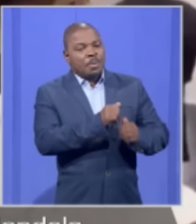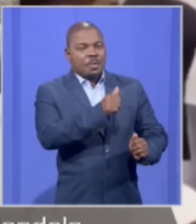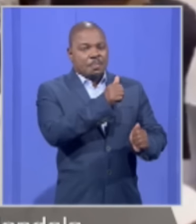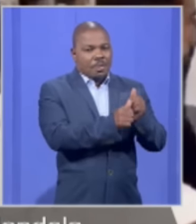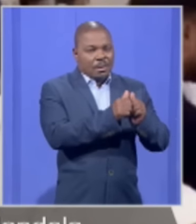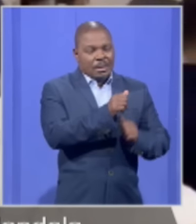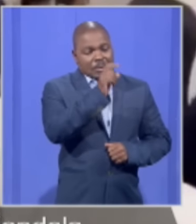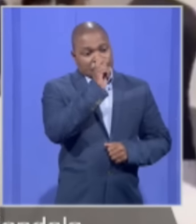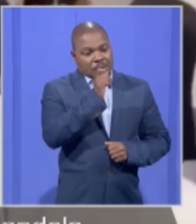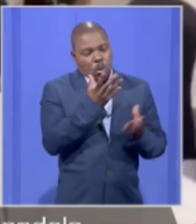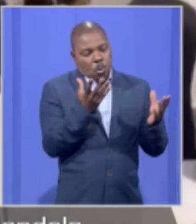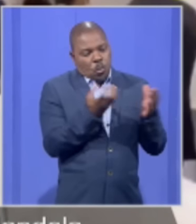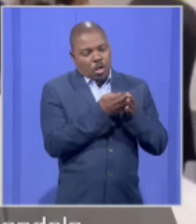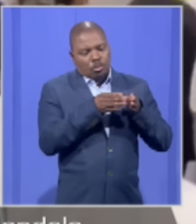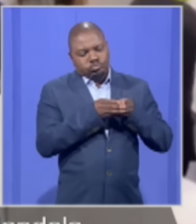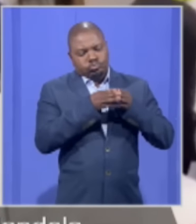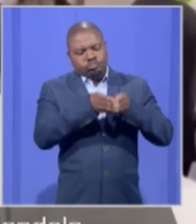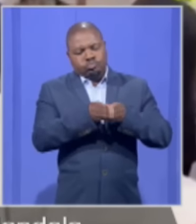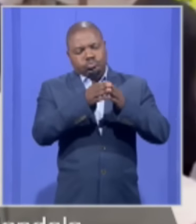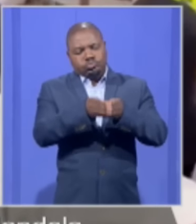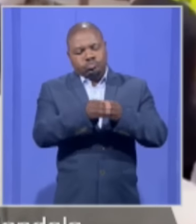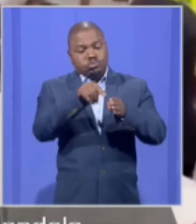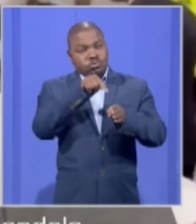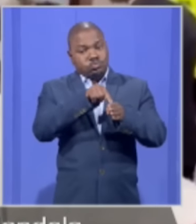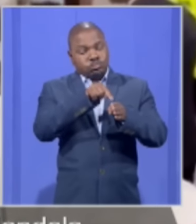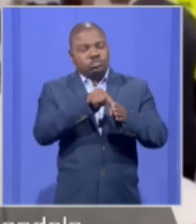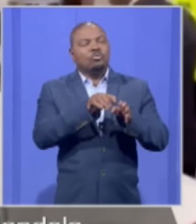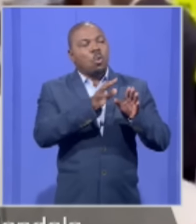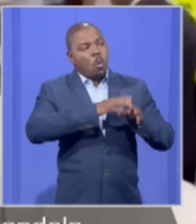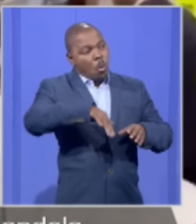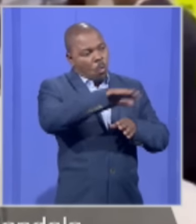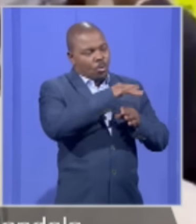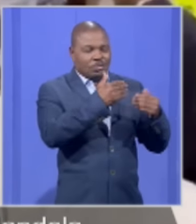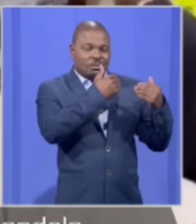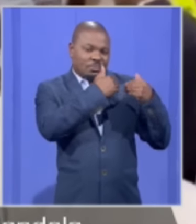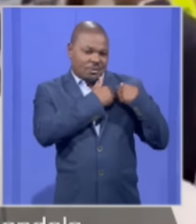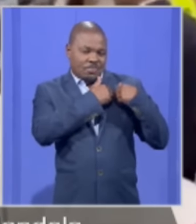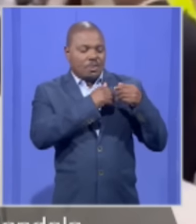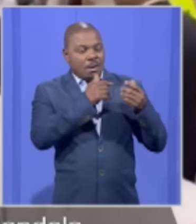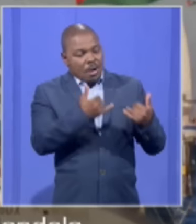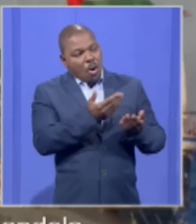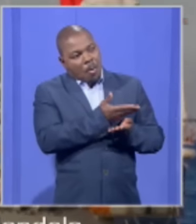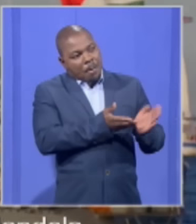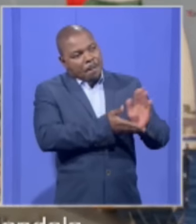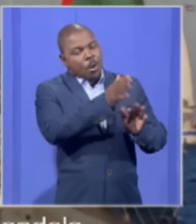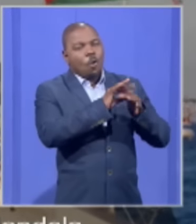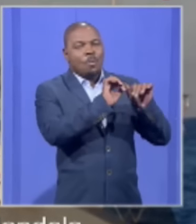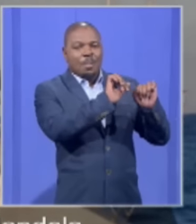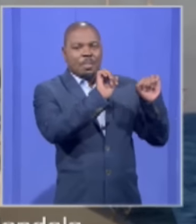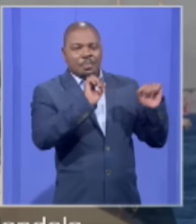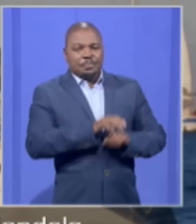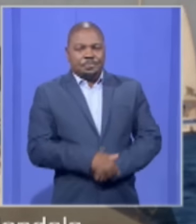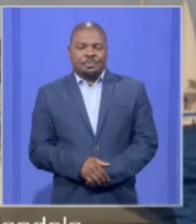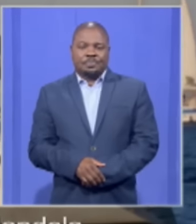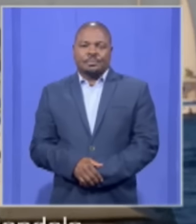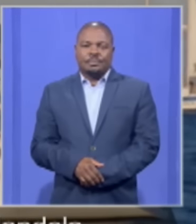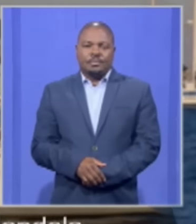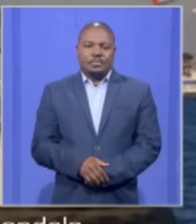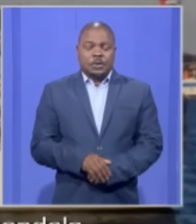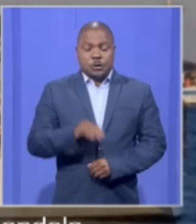and sisters on the Global Sumud Flotilla are safe and on their way home.